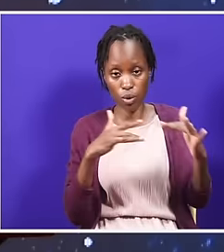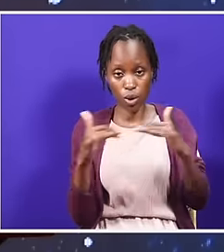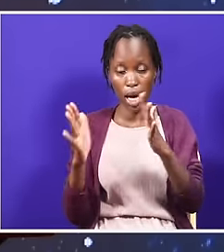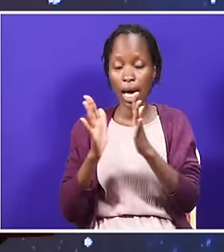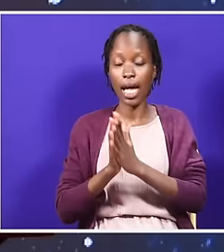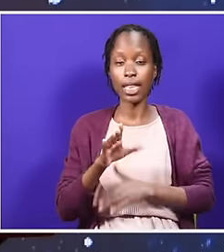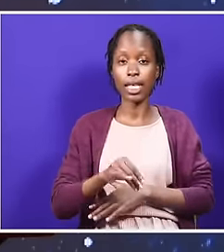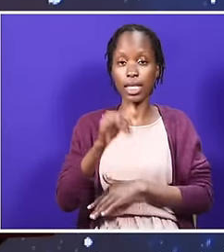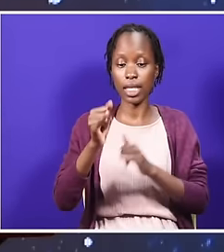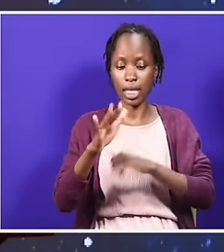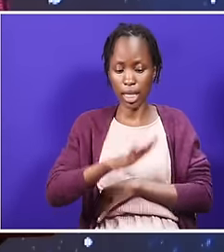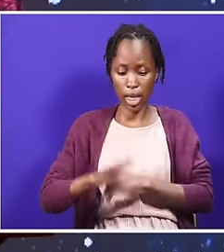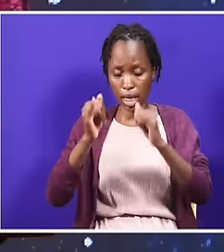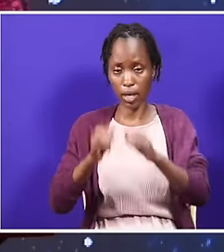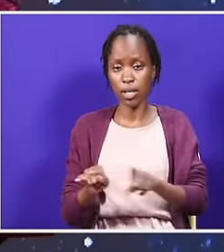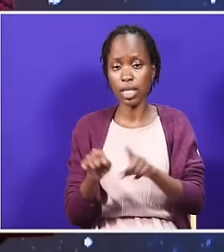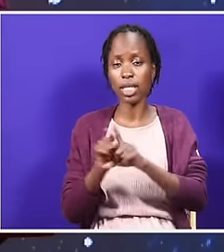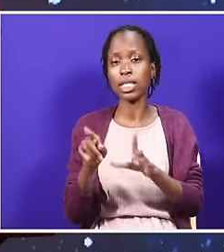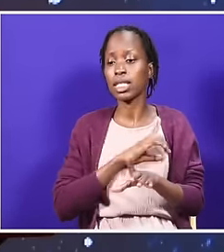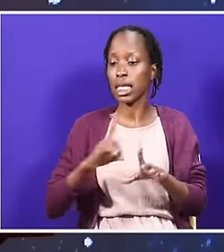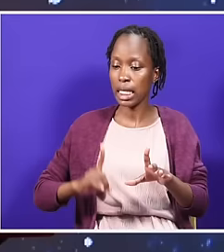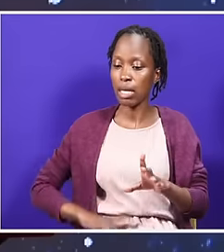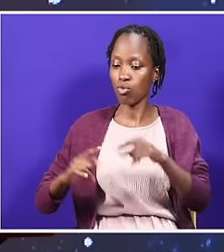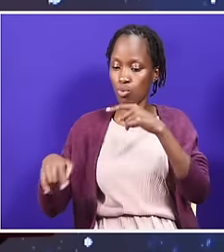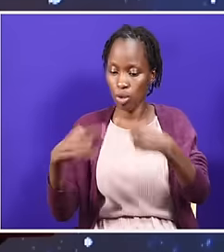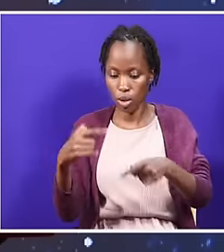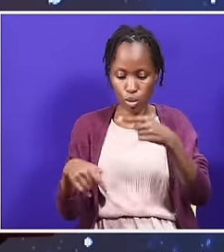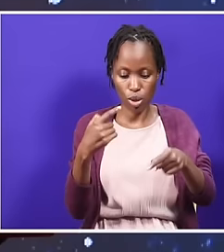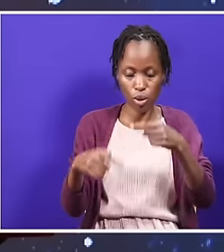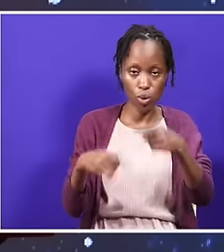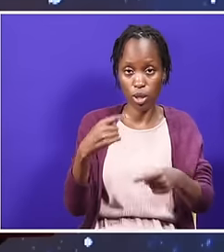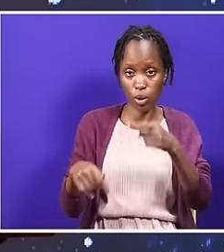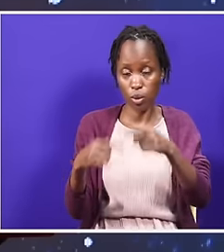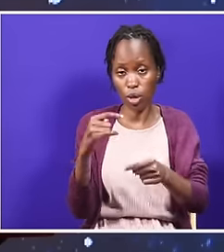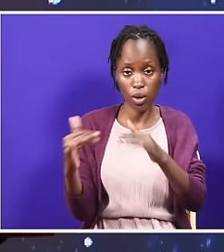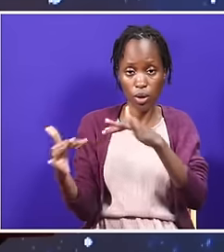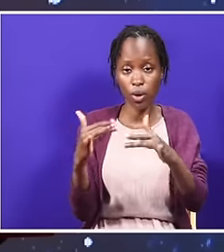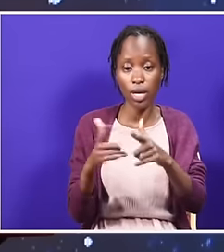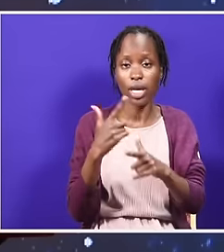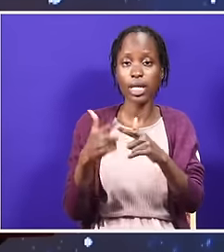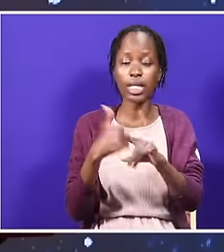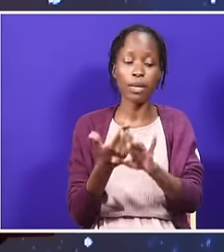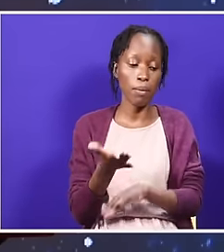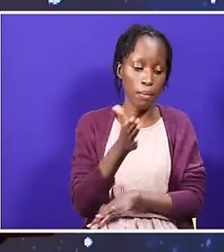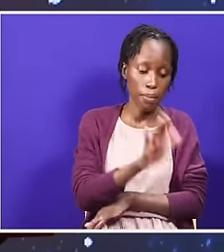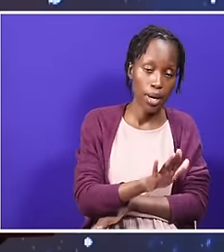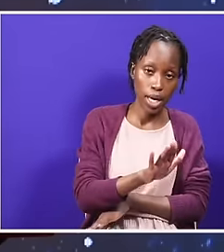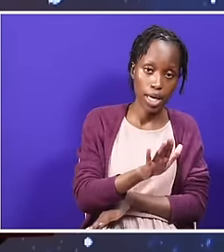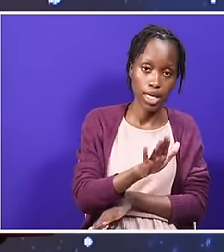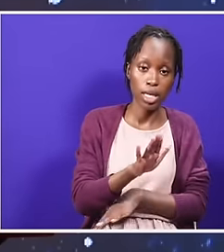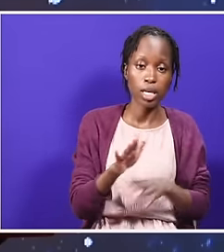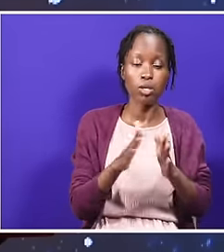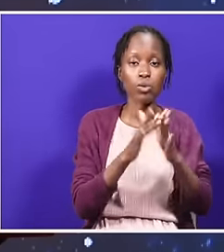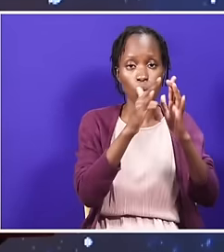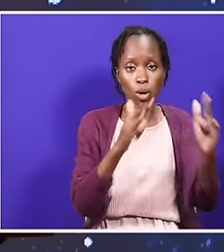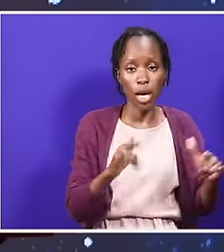new territory. And there they are, and they're winning the victory. They're winning the battles. And then when they come back to where their wives and children